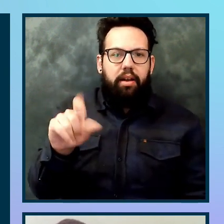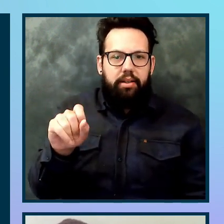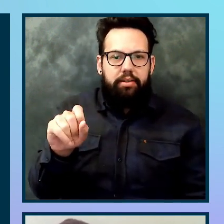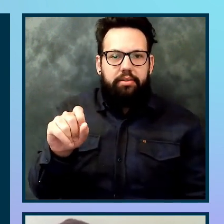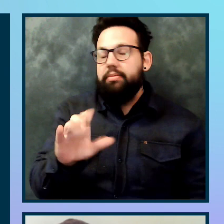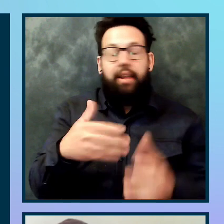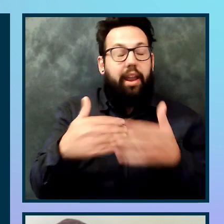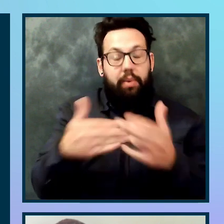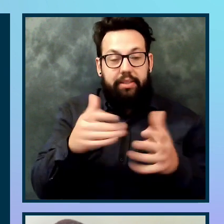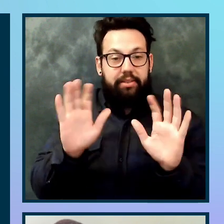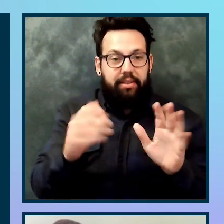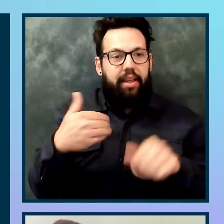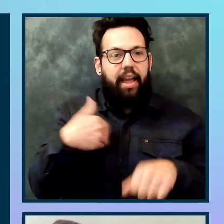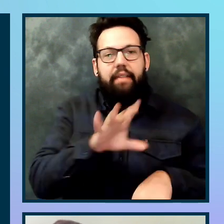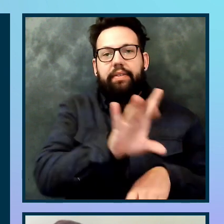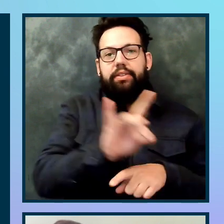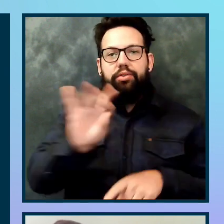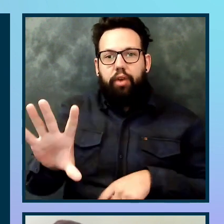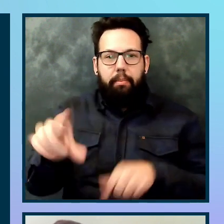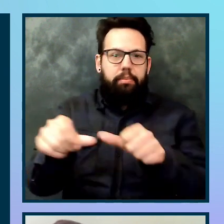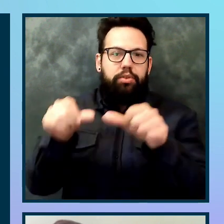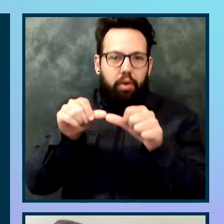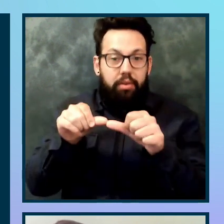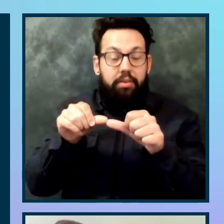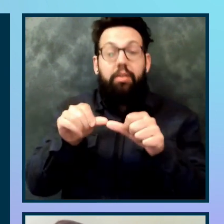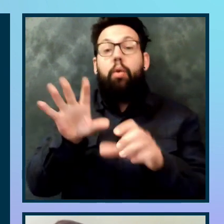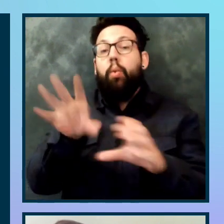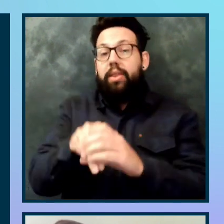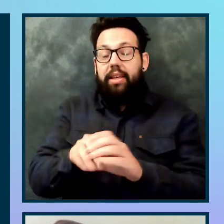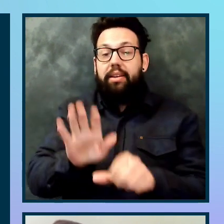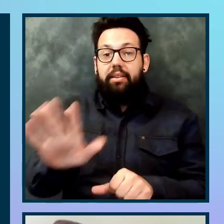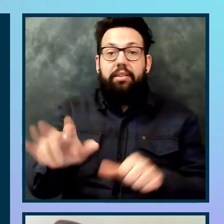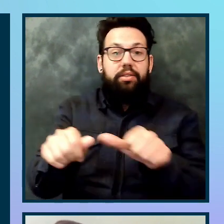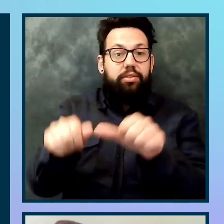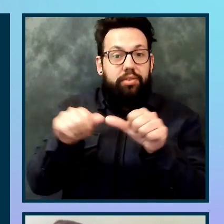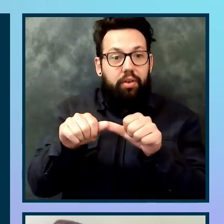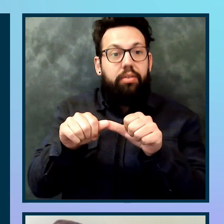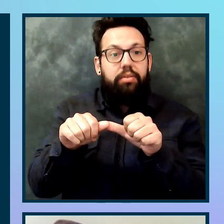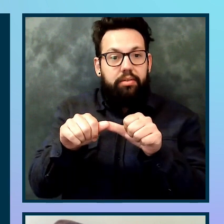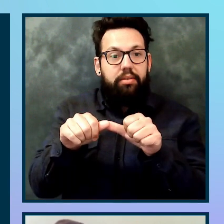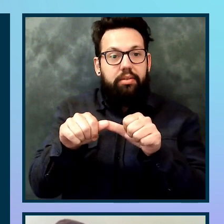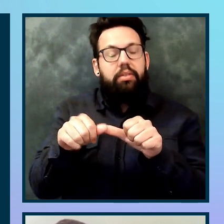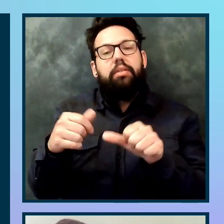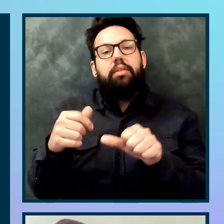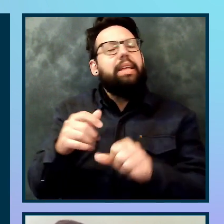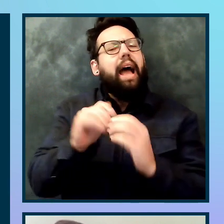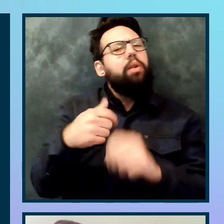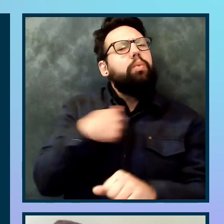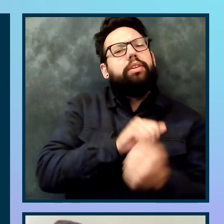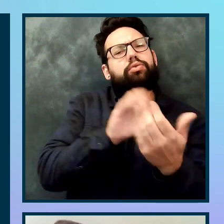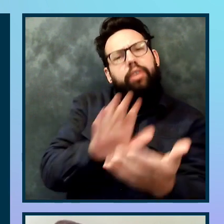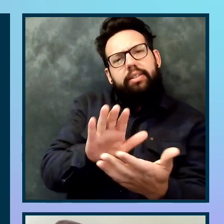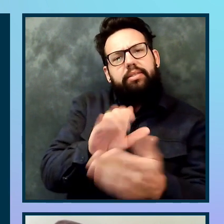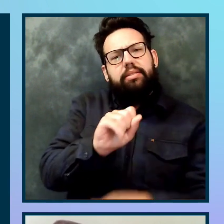we have our drop zone, and then we have in our drop zone, what we did to address the status accessibility concern is we use this